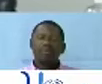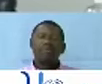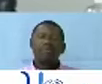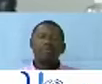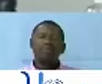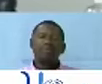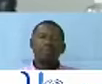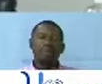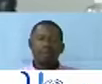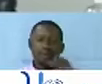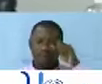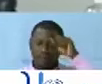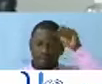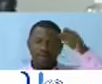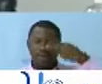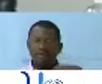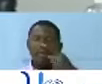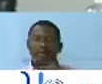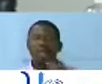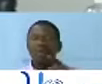happen.